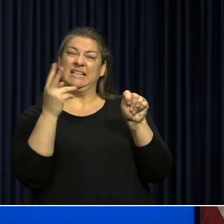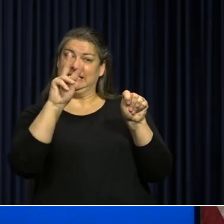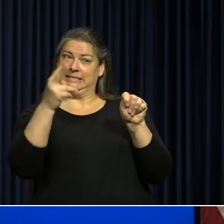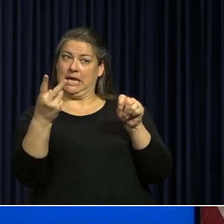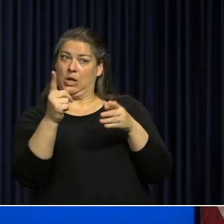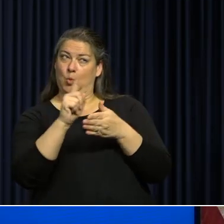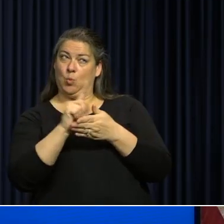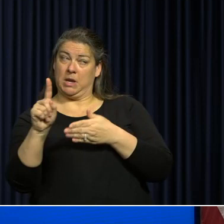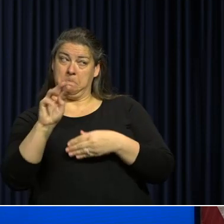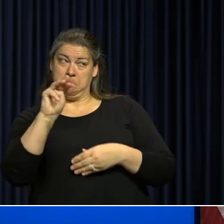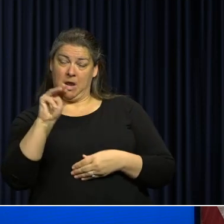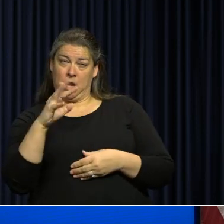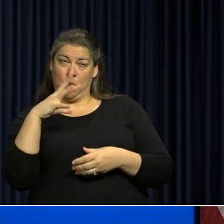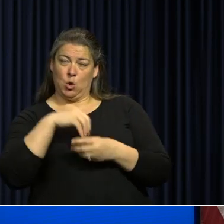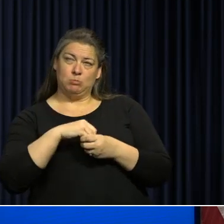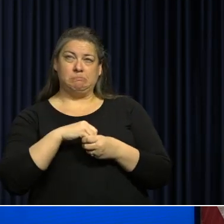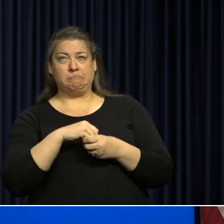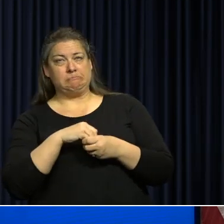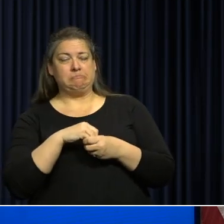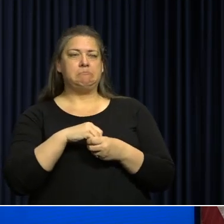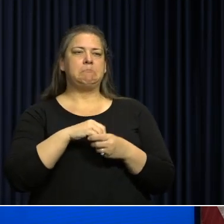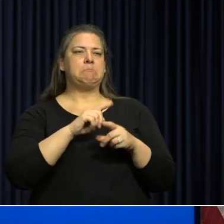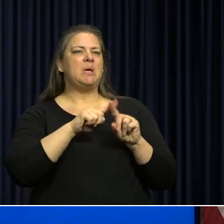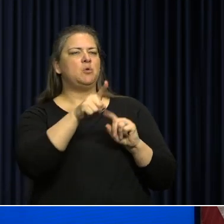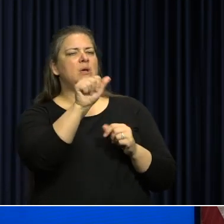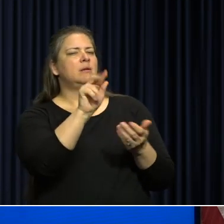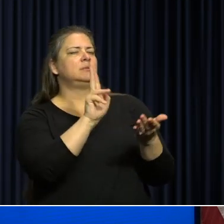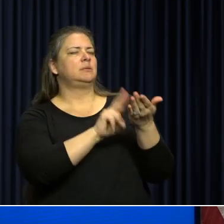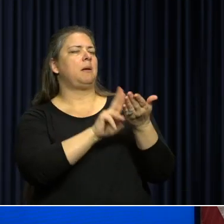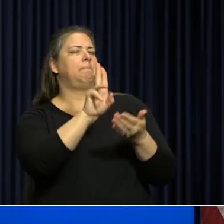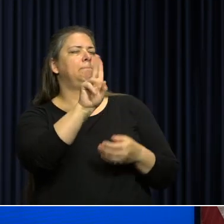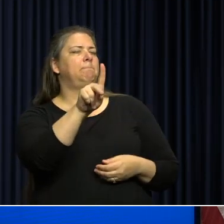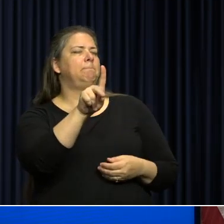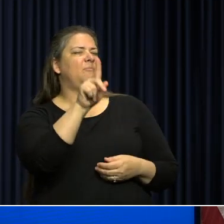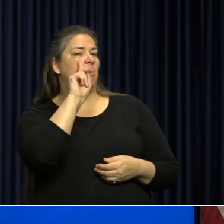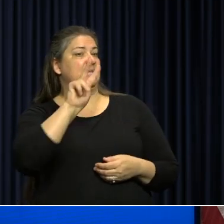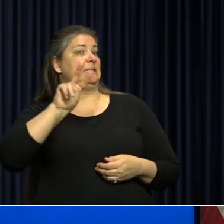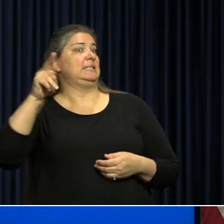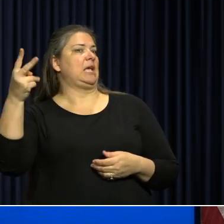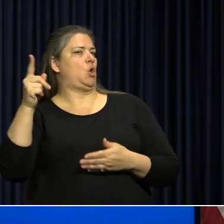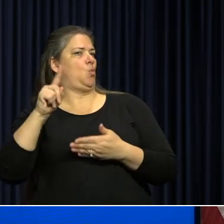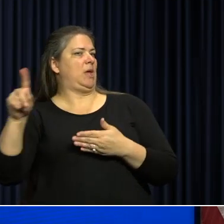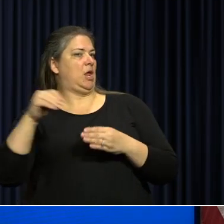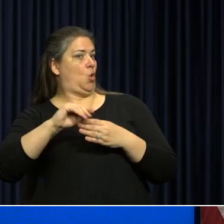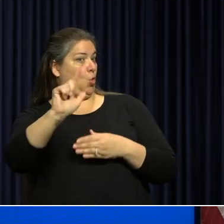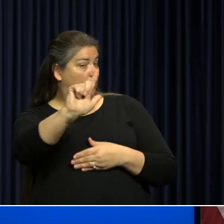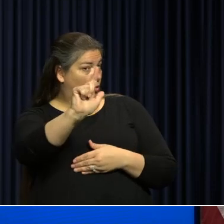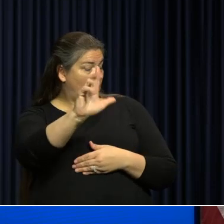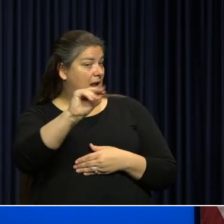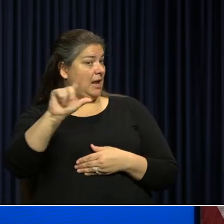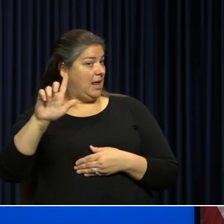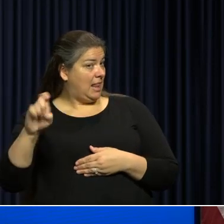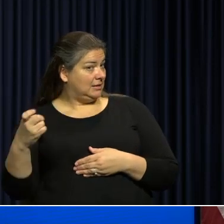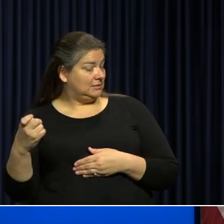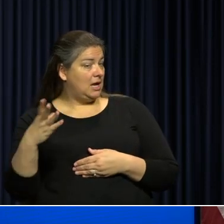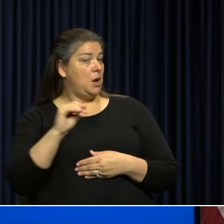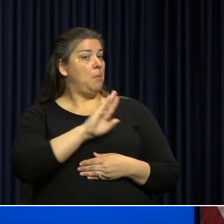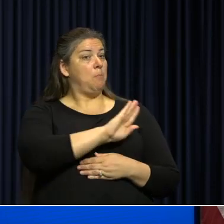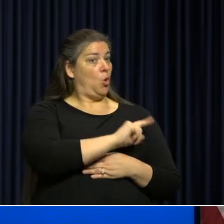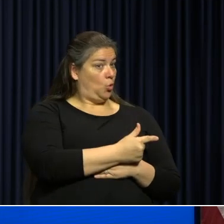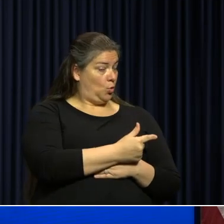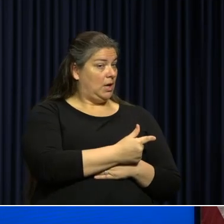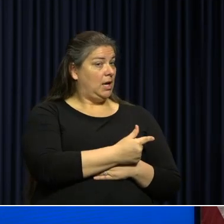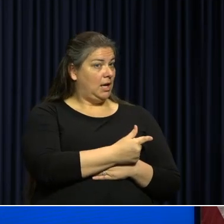is Monday through Friday. But you'll be able to sign up for the second week of Louisville and Lexington and Bowling